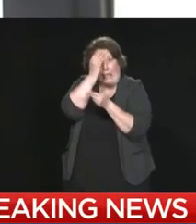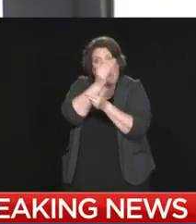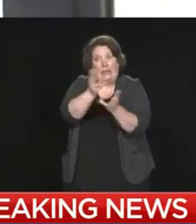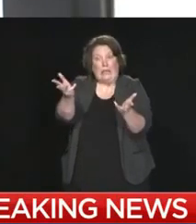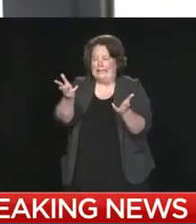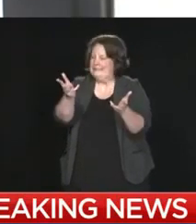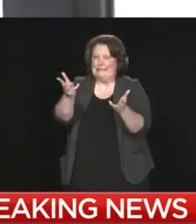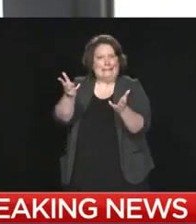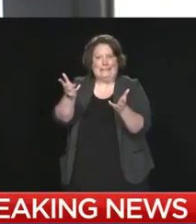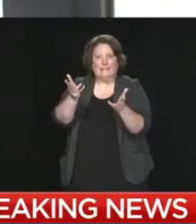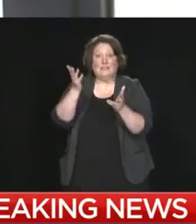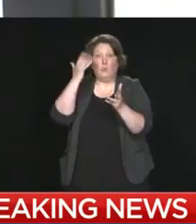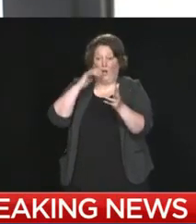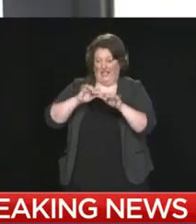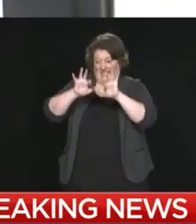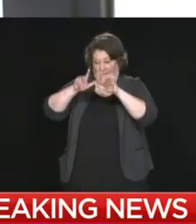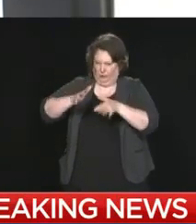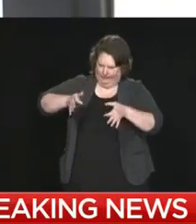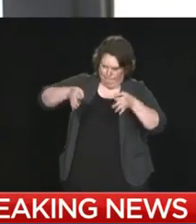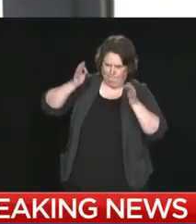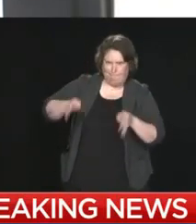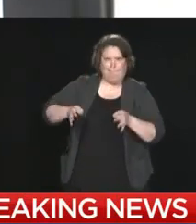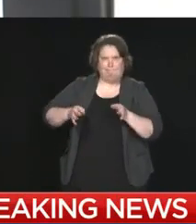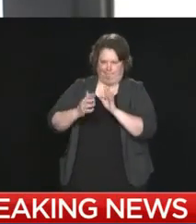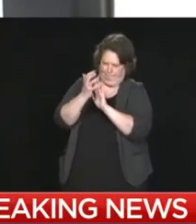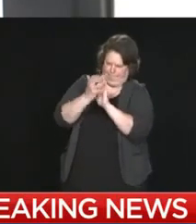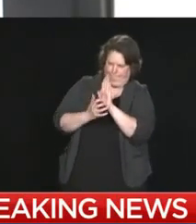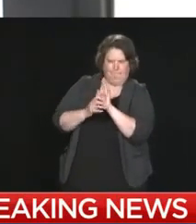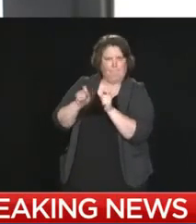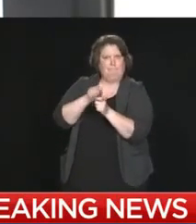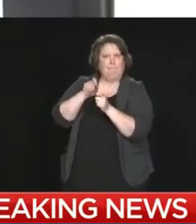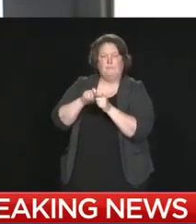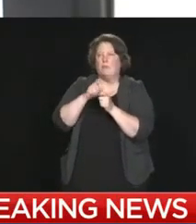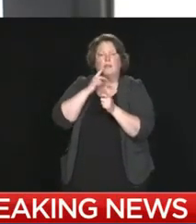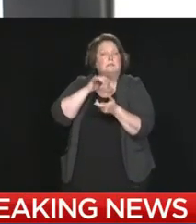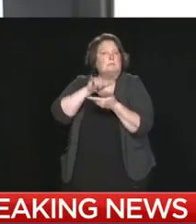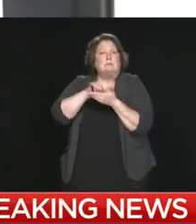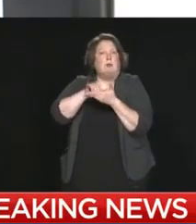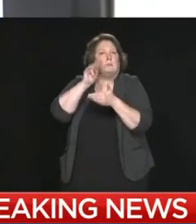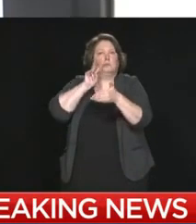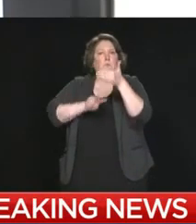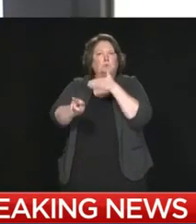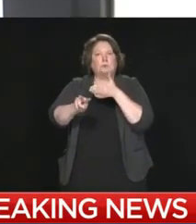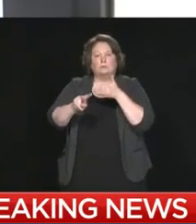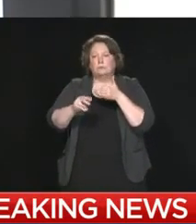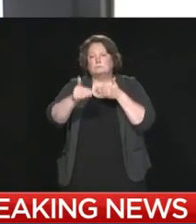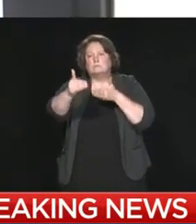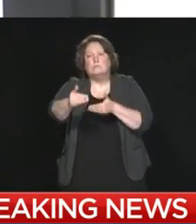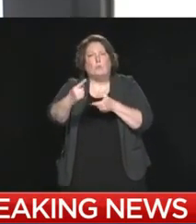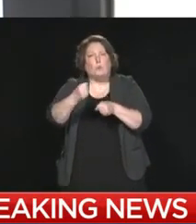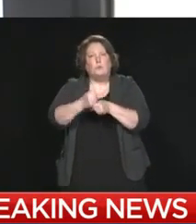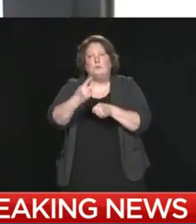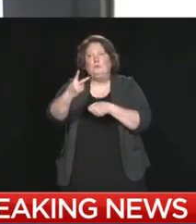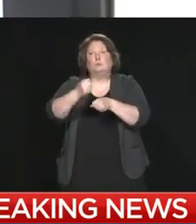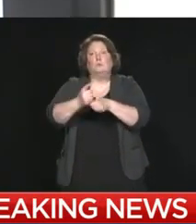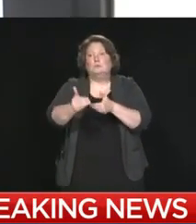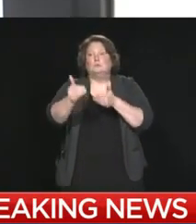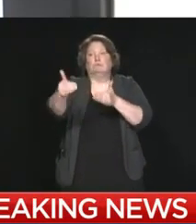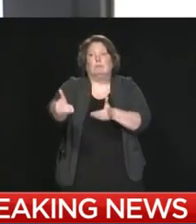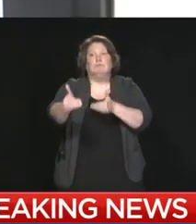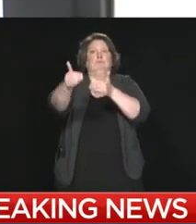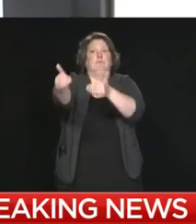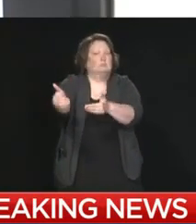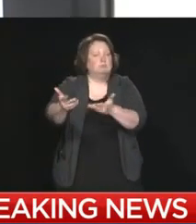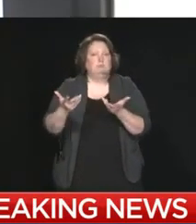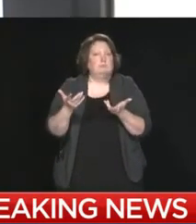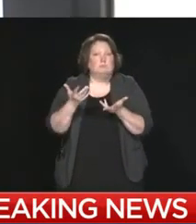a forecast as to what's going to happen in the months and years to come. We are in a very unstable position, a very unstable period of